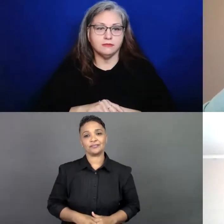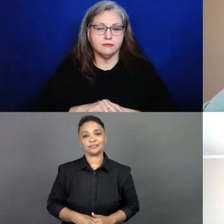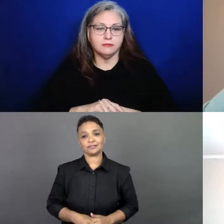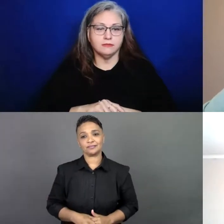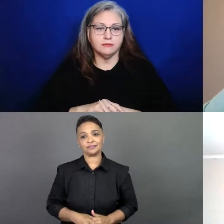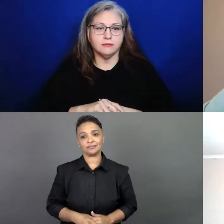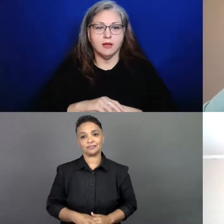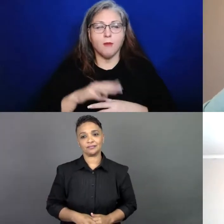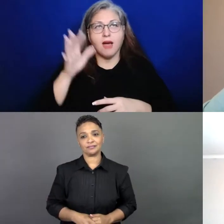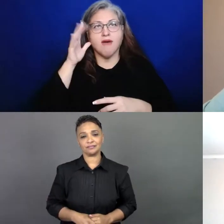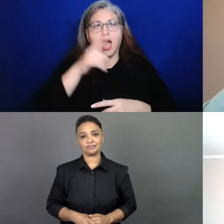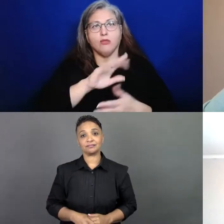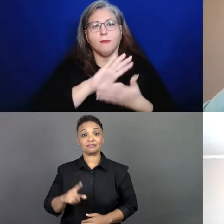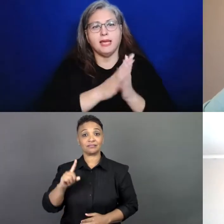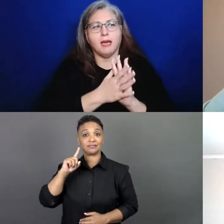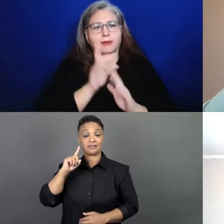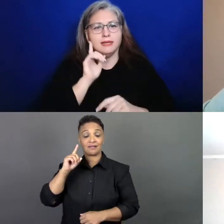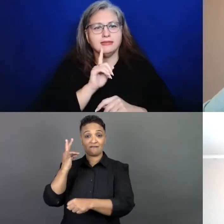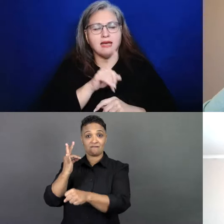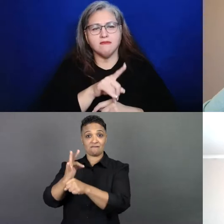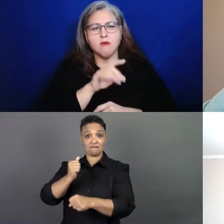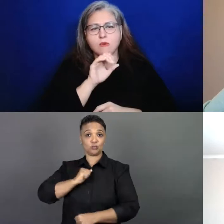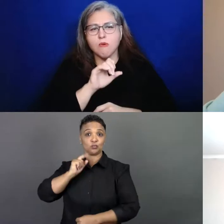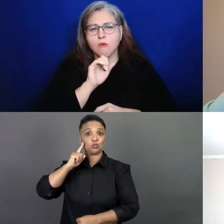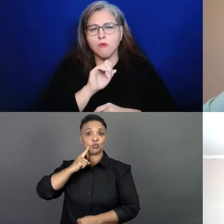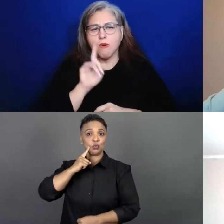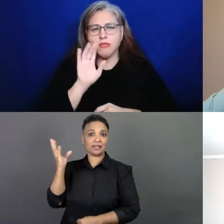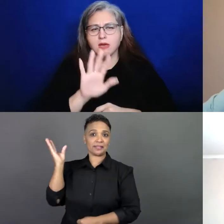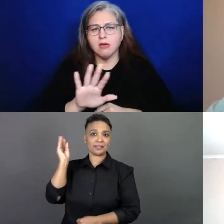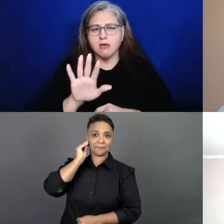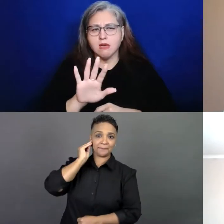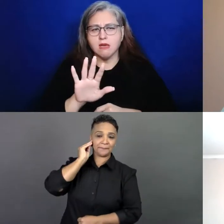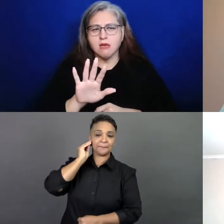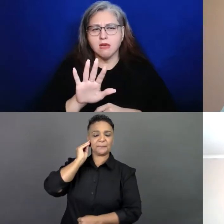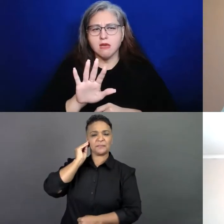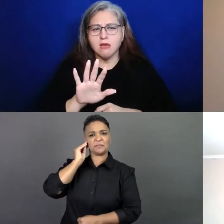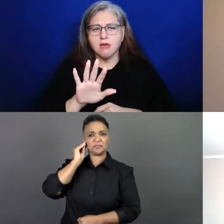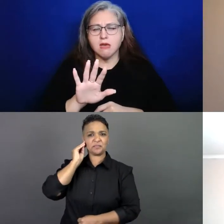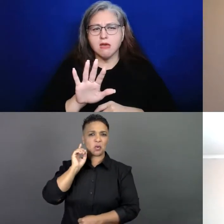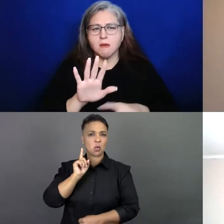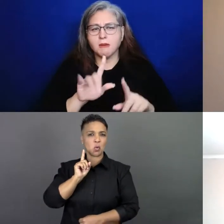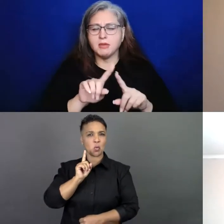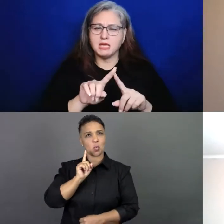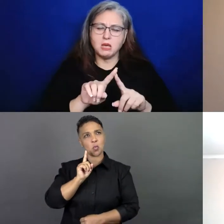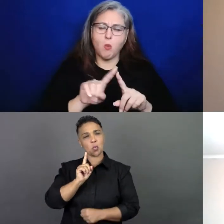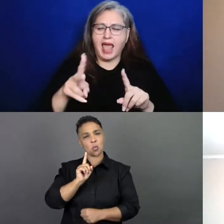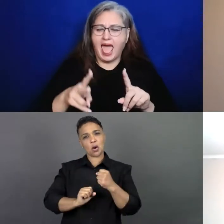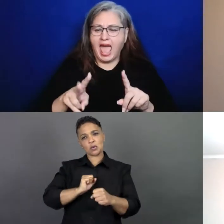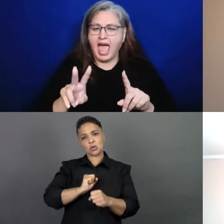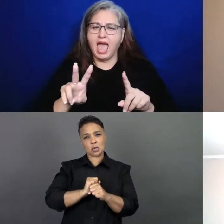My father became deaf between the age of 1 and 6 months and 2 due